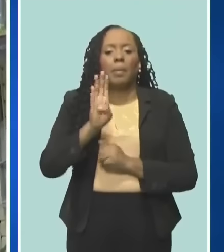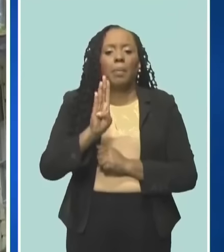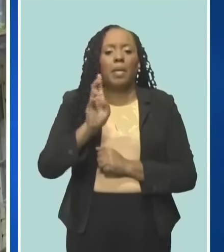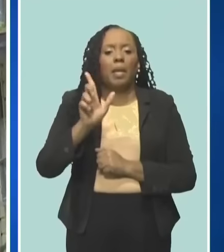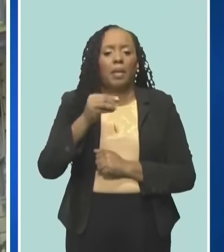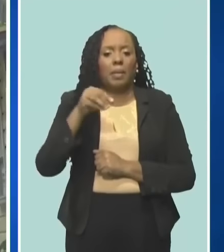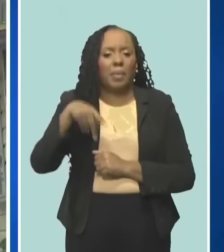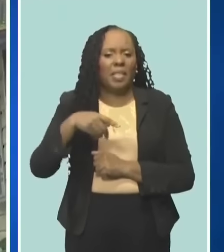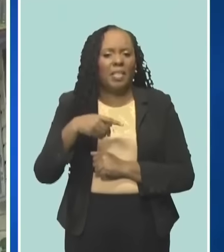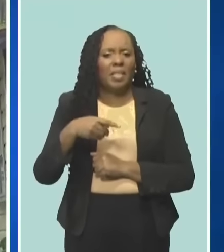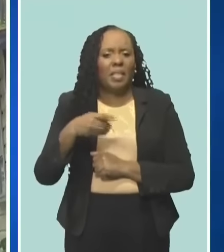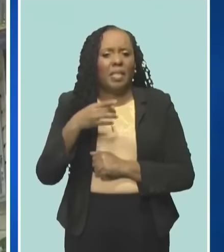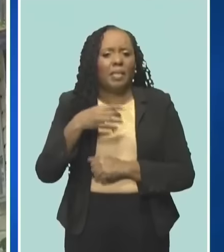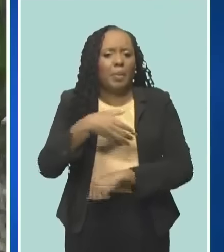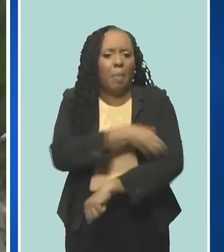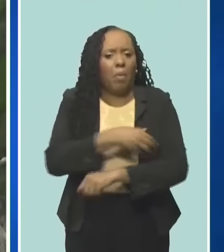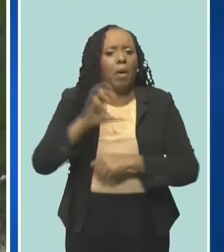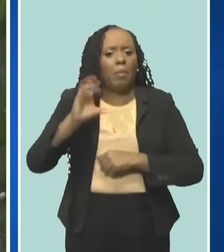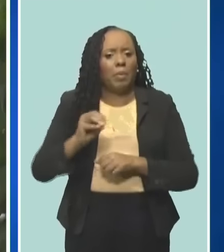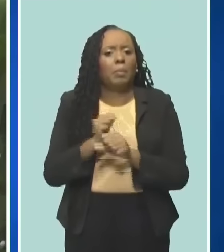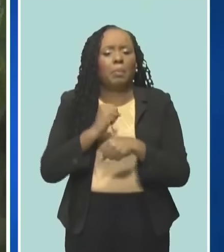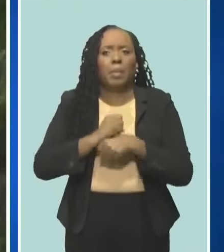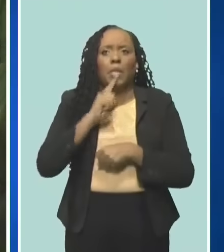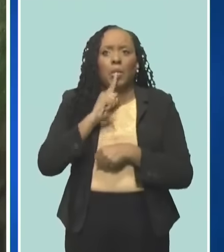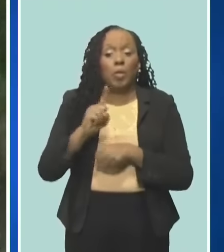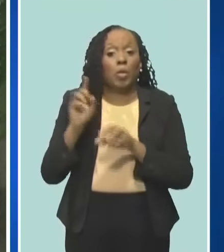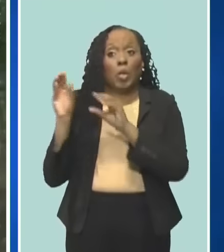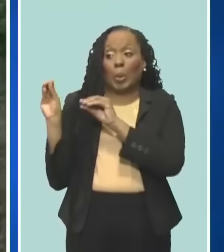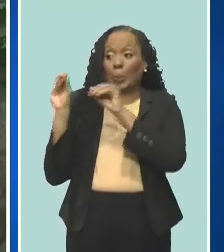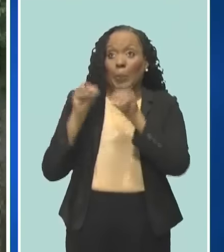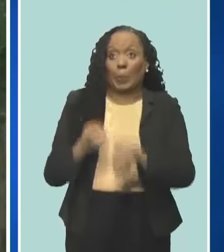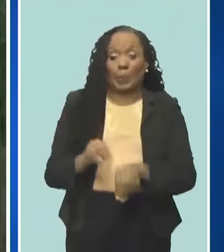Power Company to ensure the hive is removed.